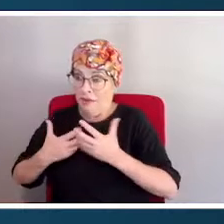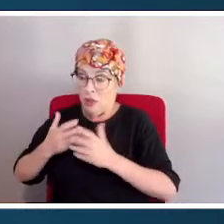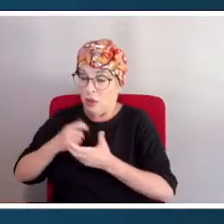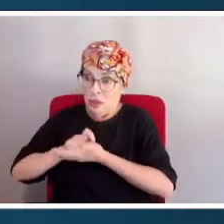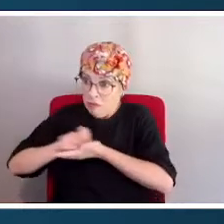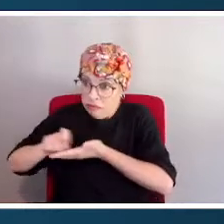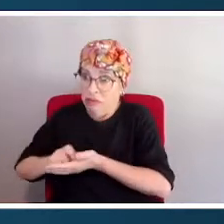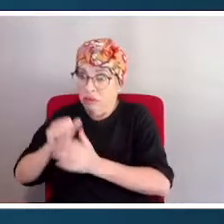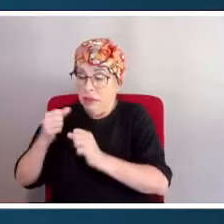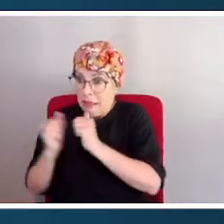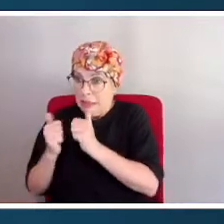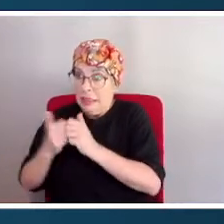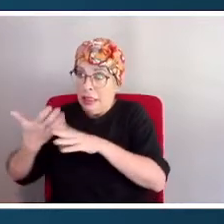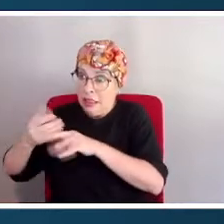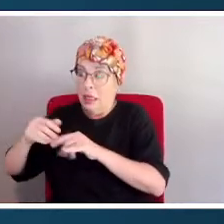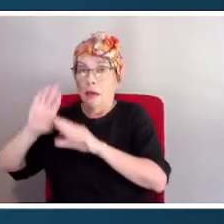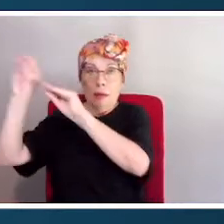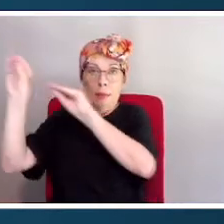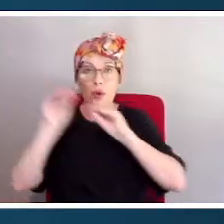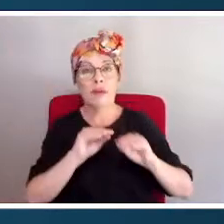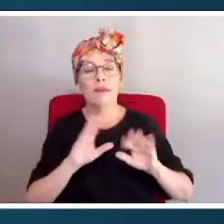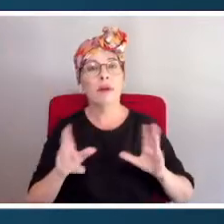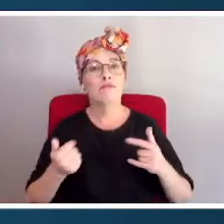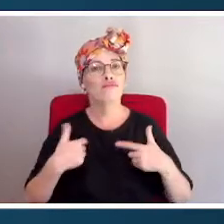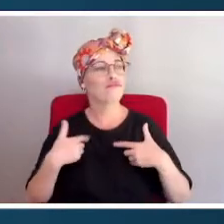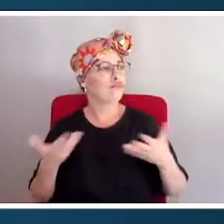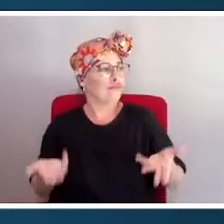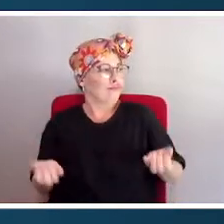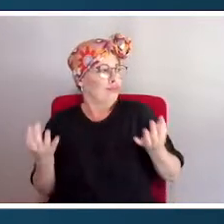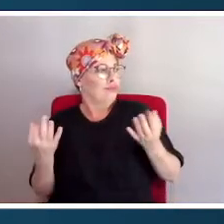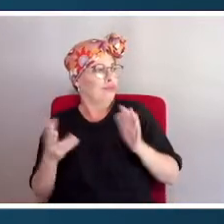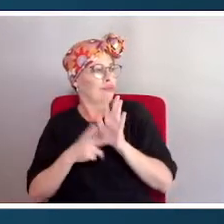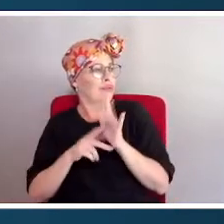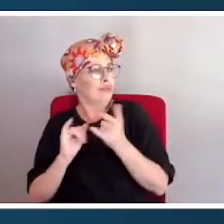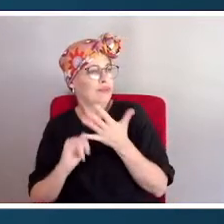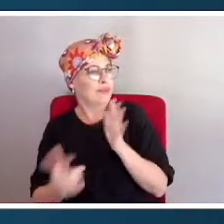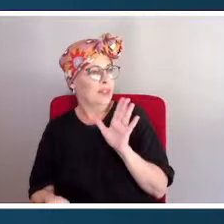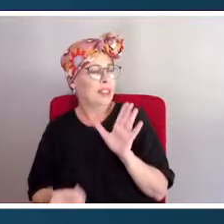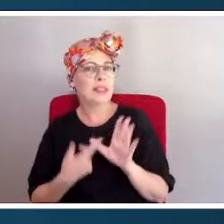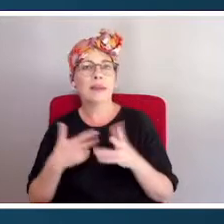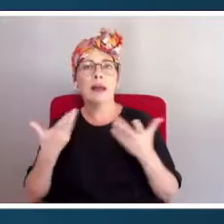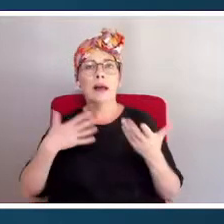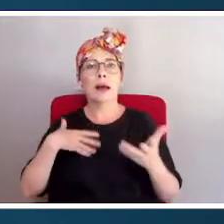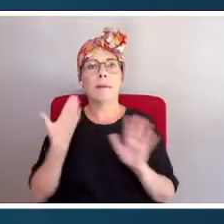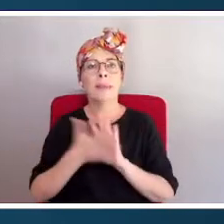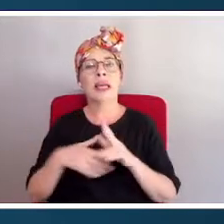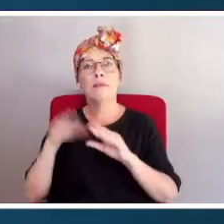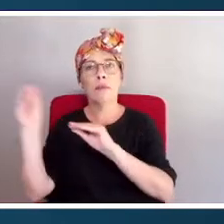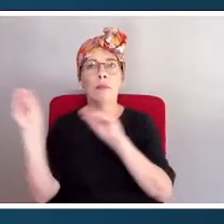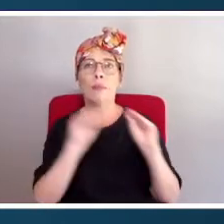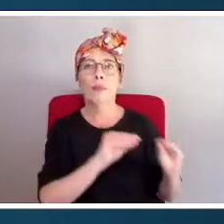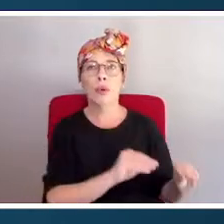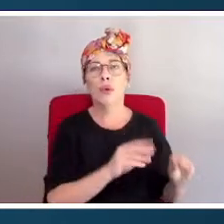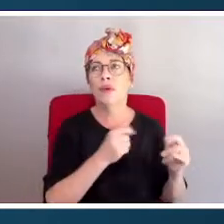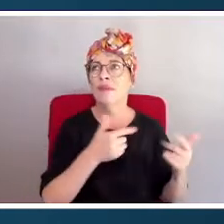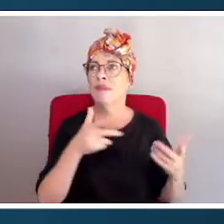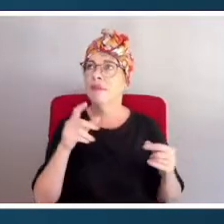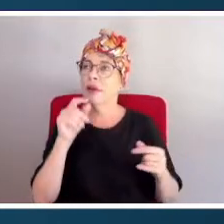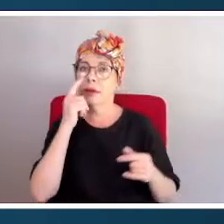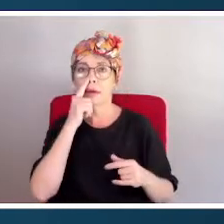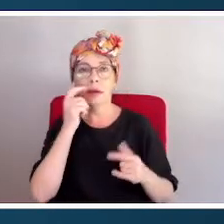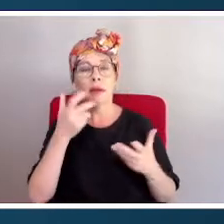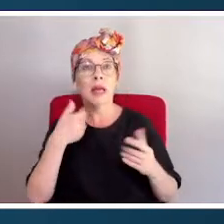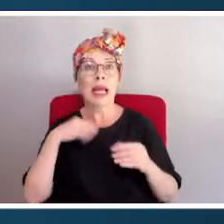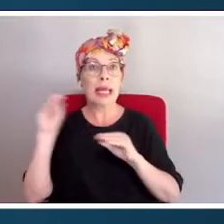kind of visa to have a chance of getting a permanent residence or living here in Australia permanently. So it